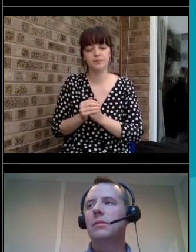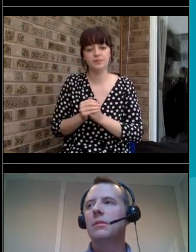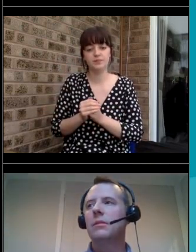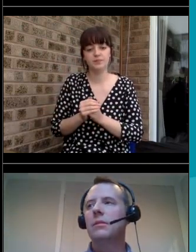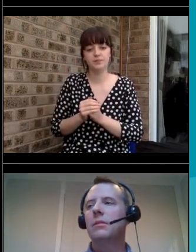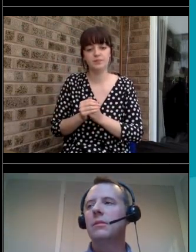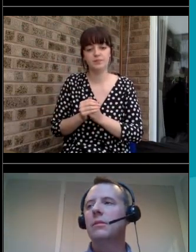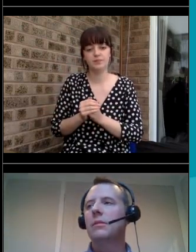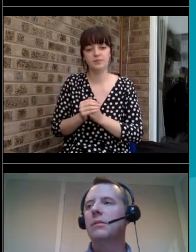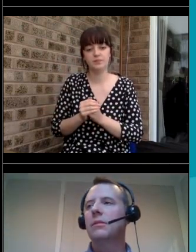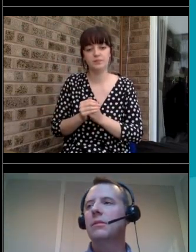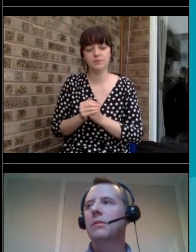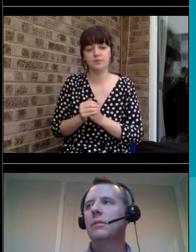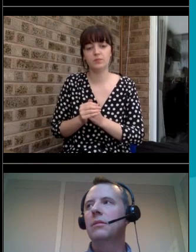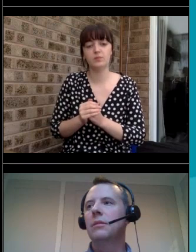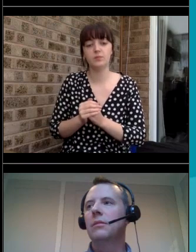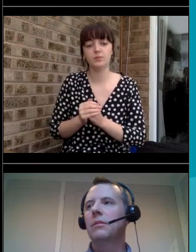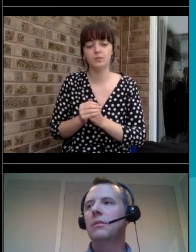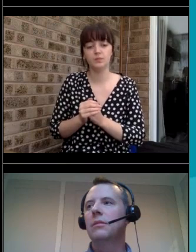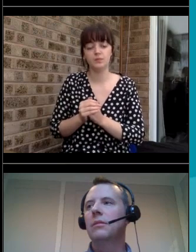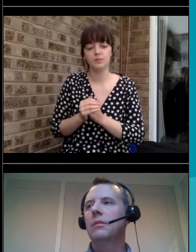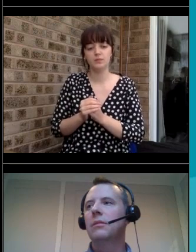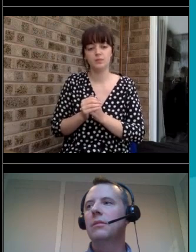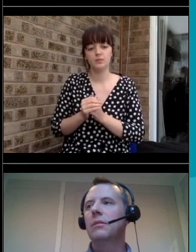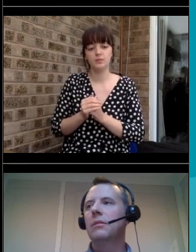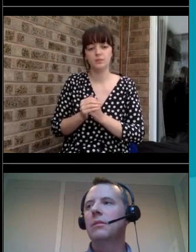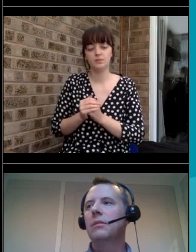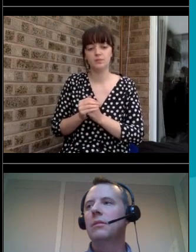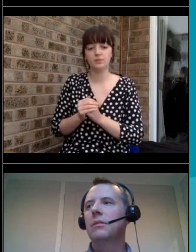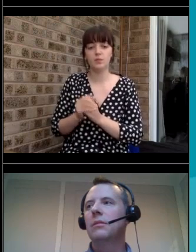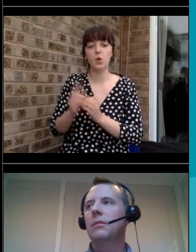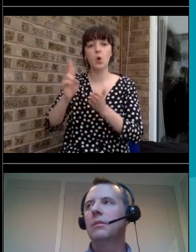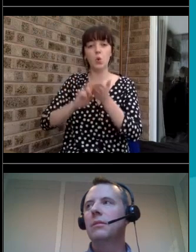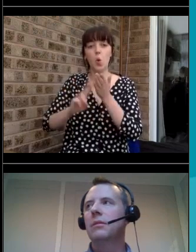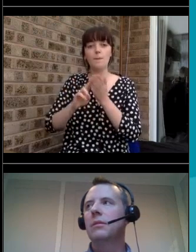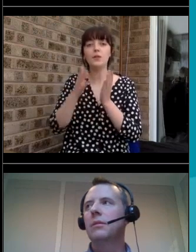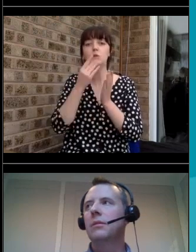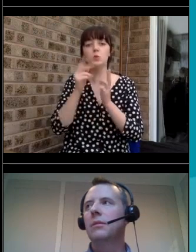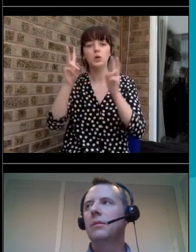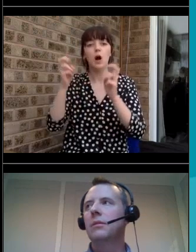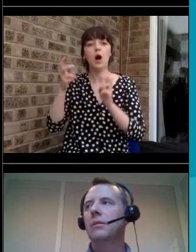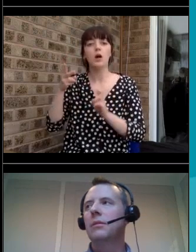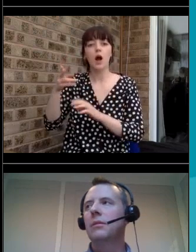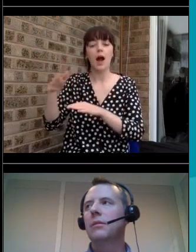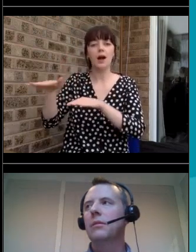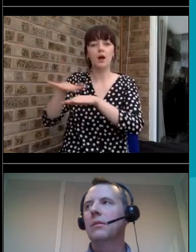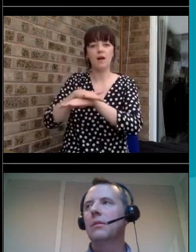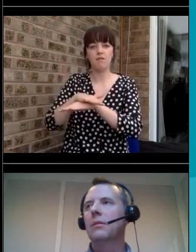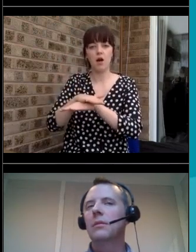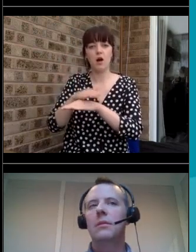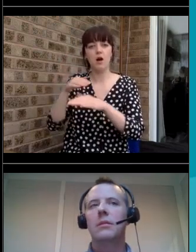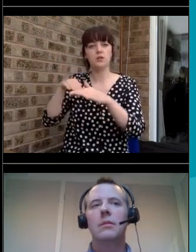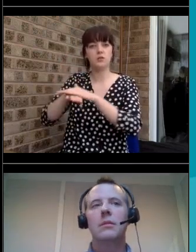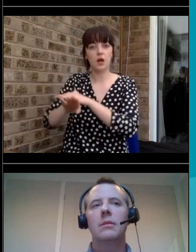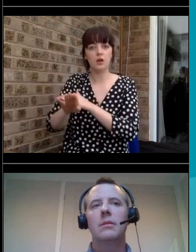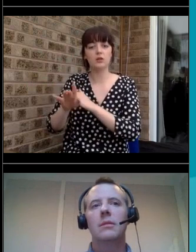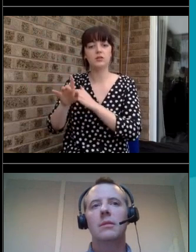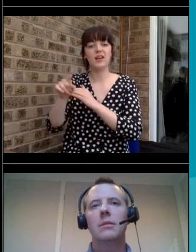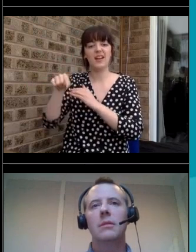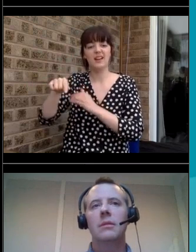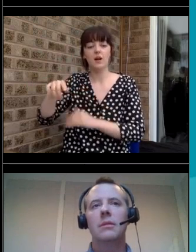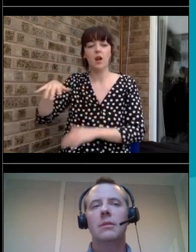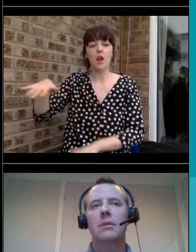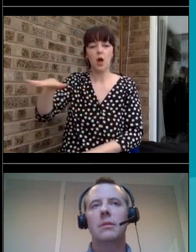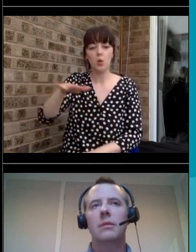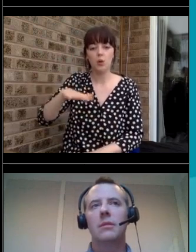actually build cut and cover tunnels normally at locations where there's development, or there's development above